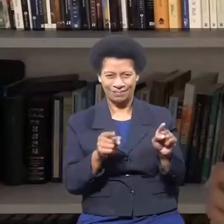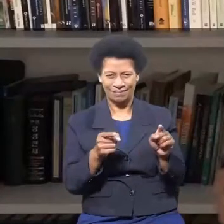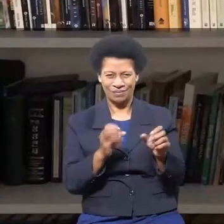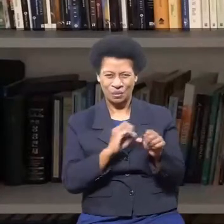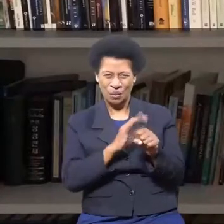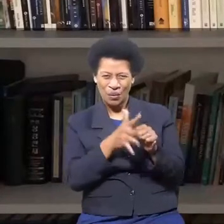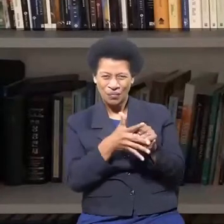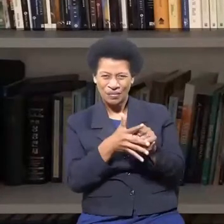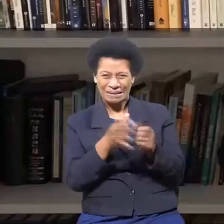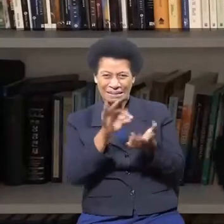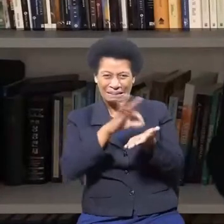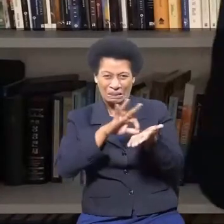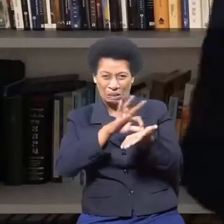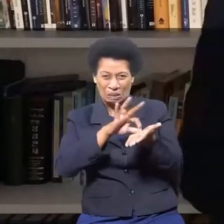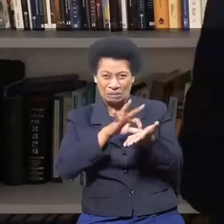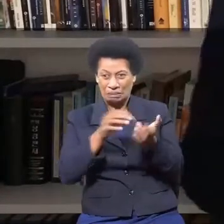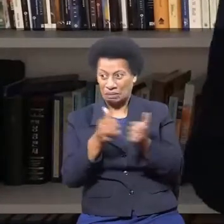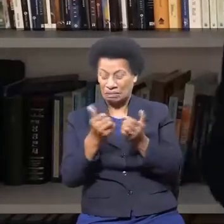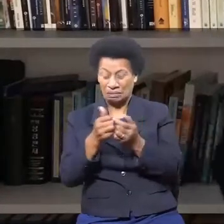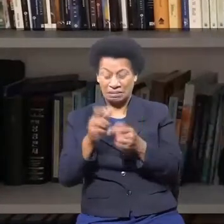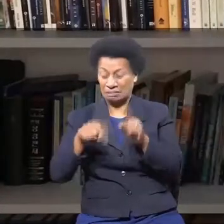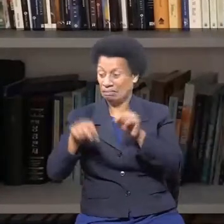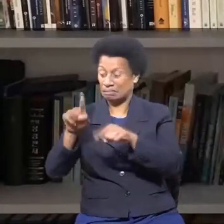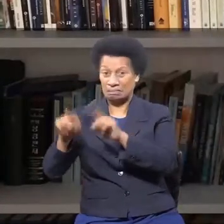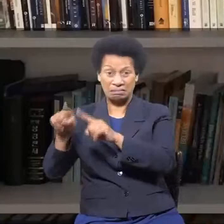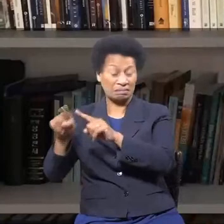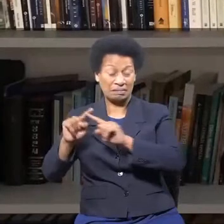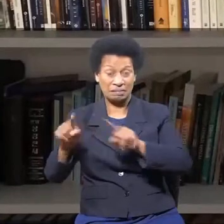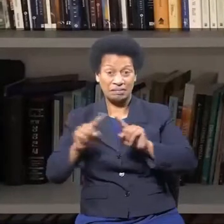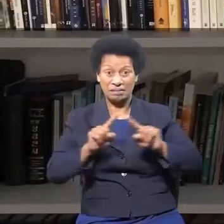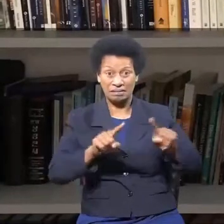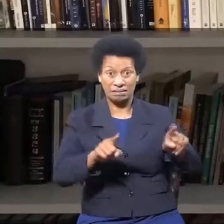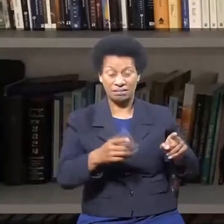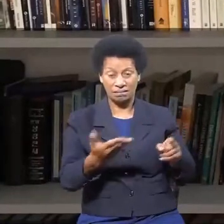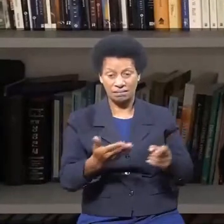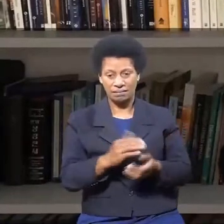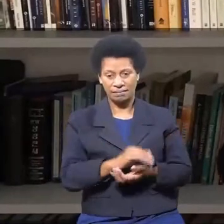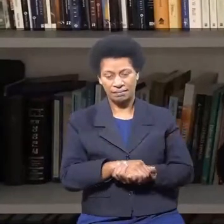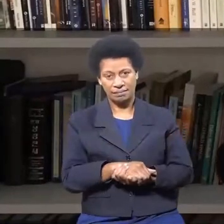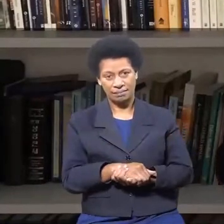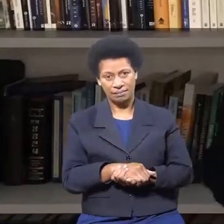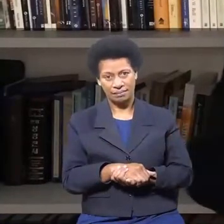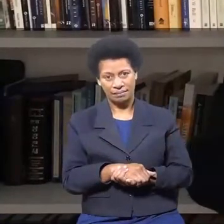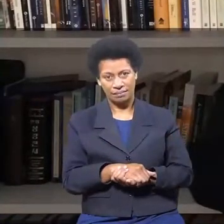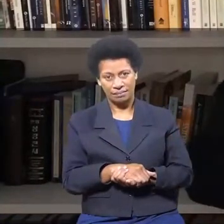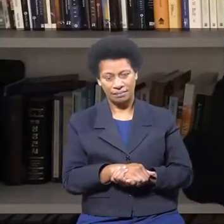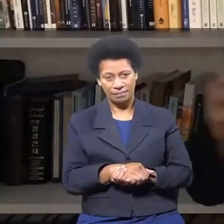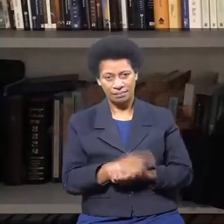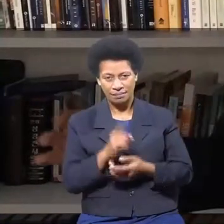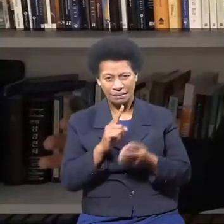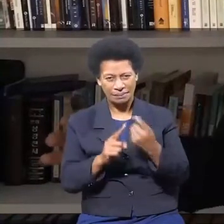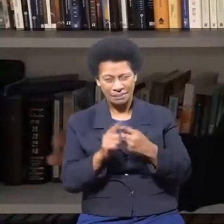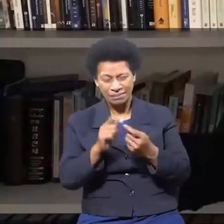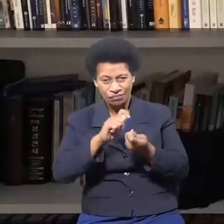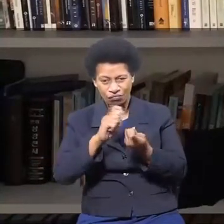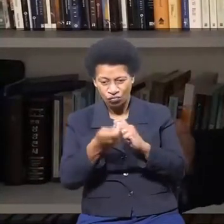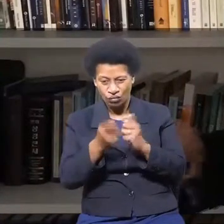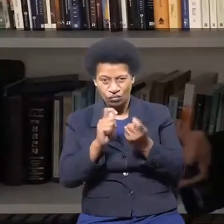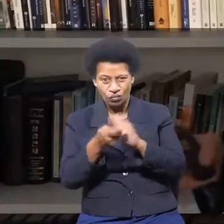variety of COVID-19 viruses. It makes you stop and think, if those are